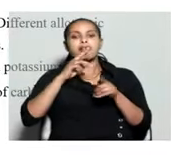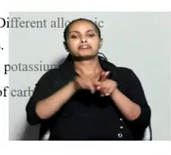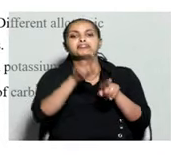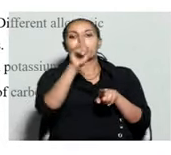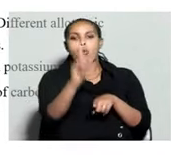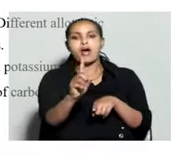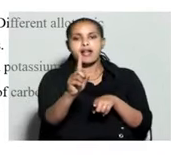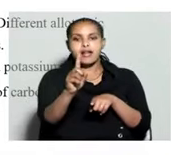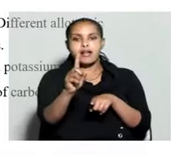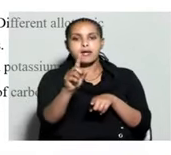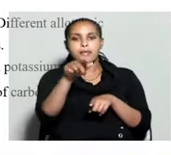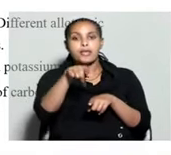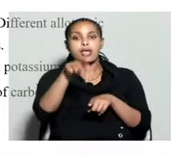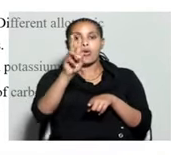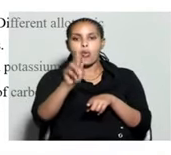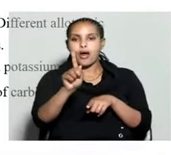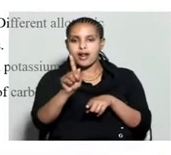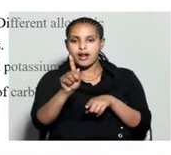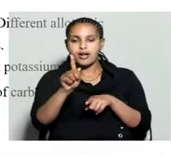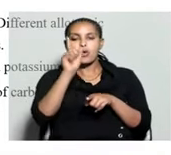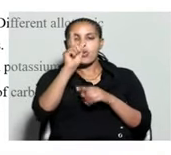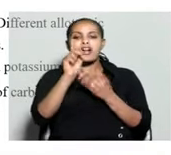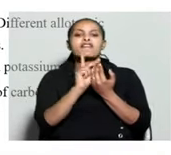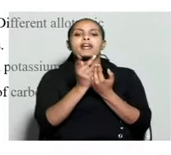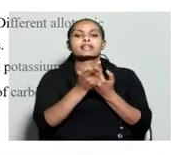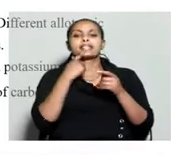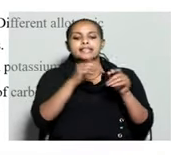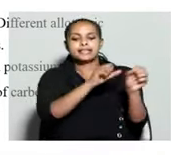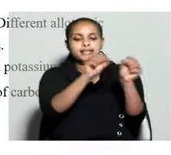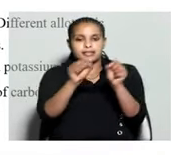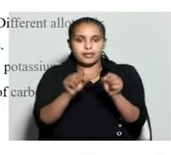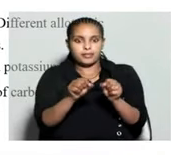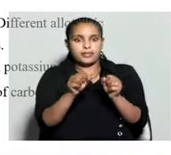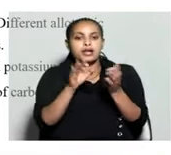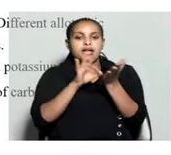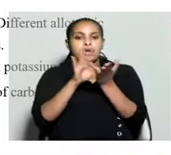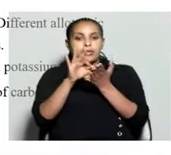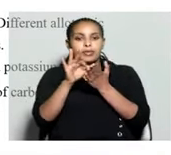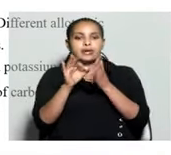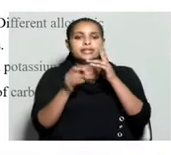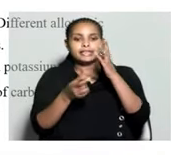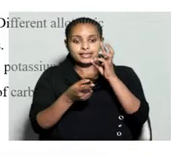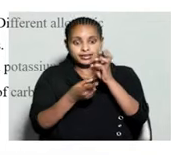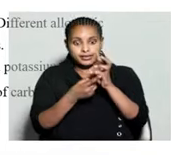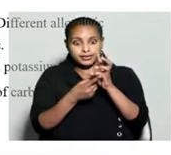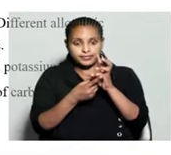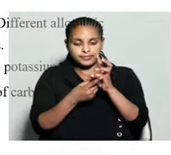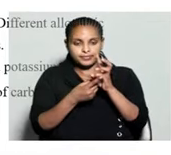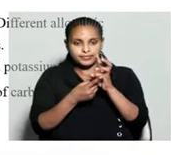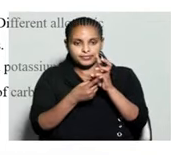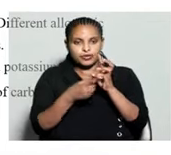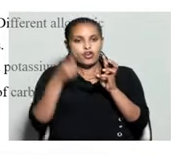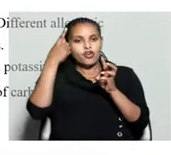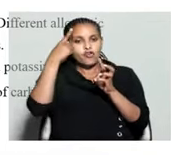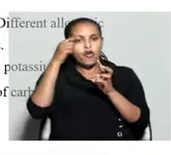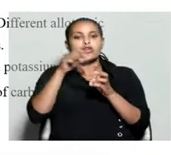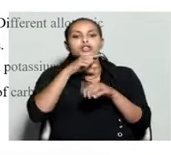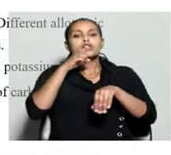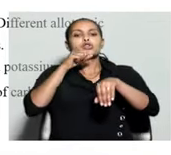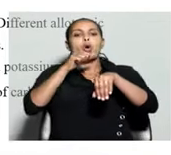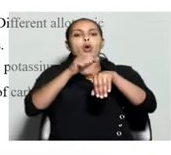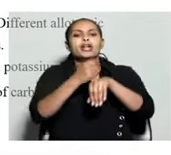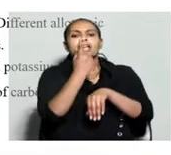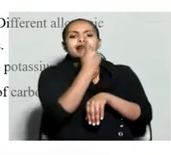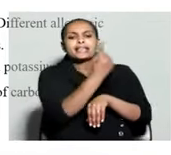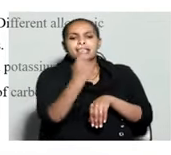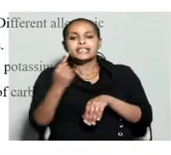P equal 1. It's a one-phase system. Number 6, for solids,